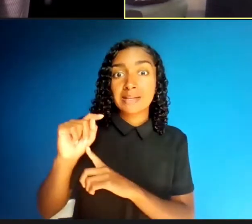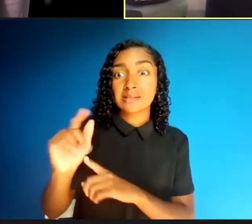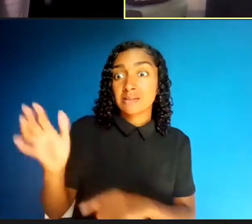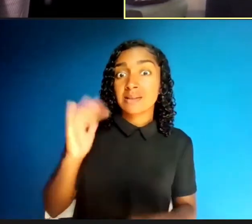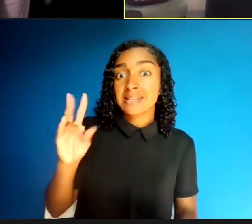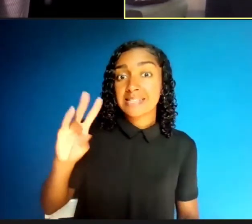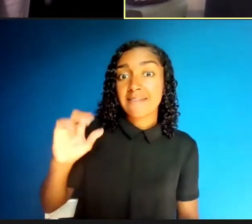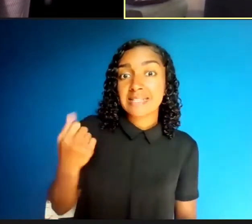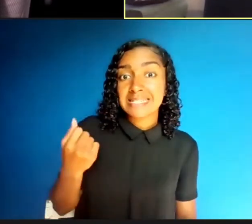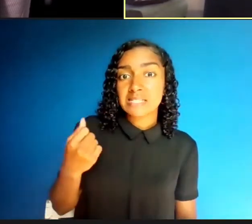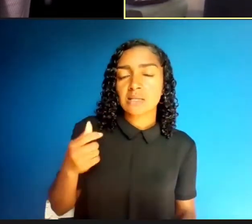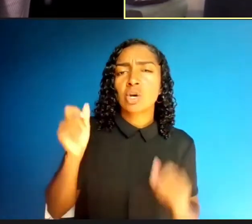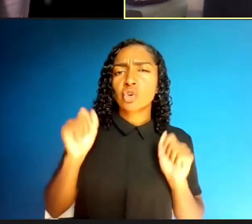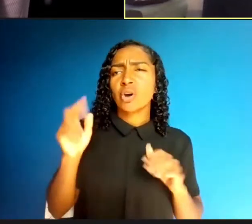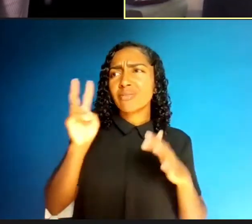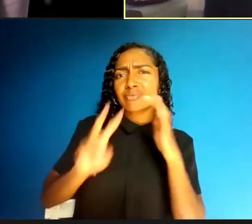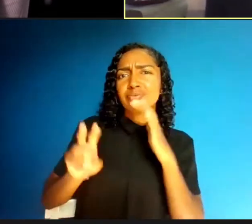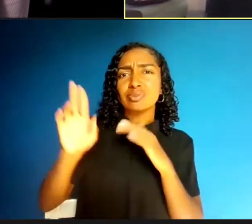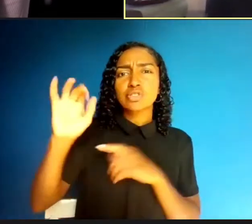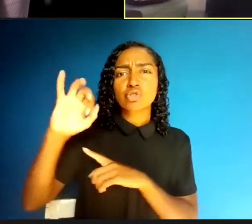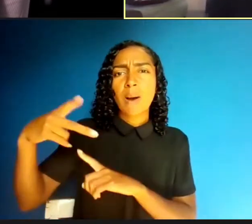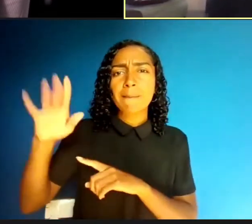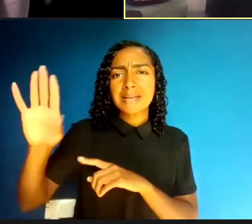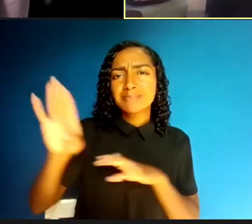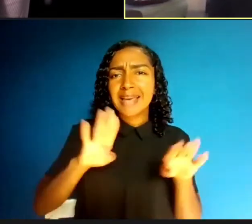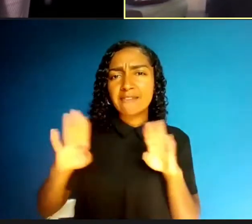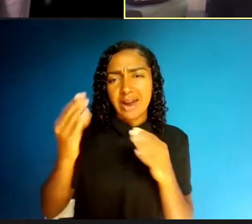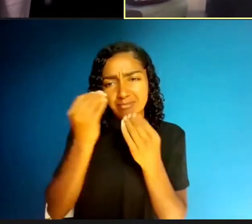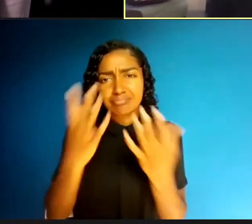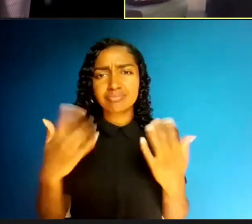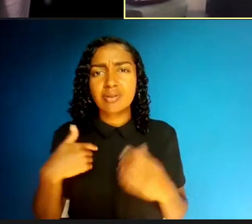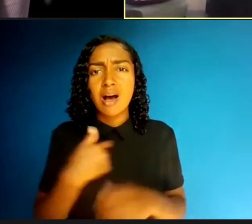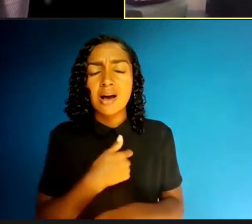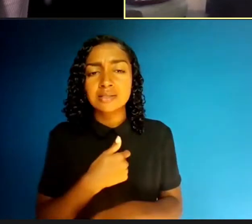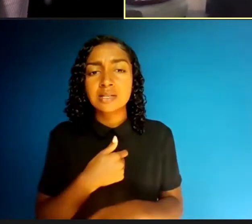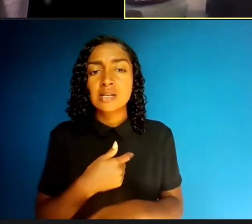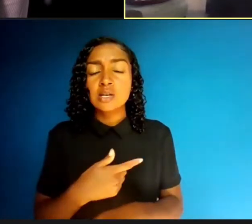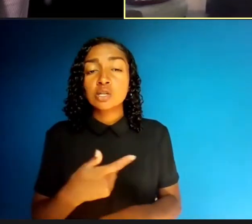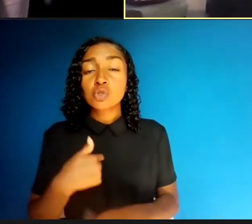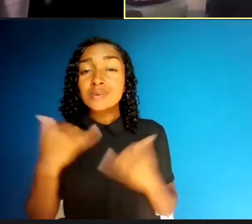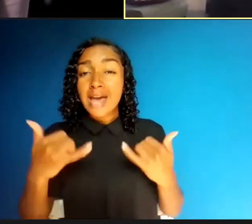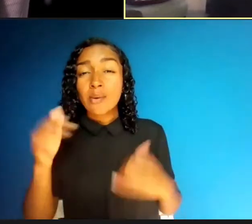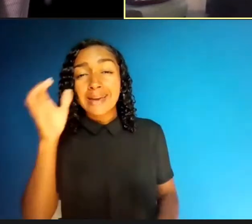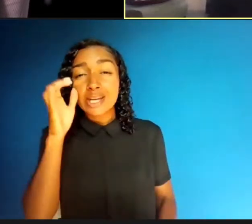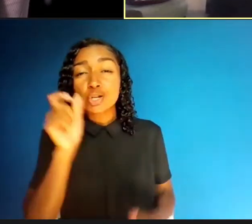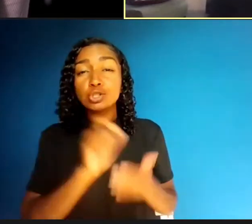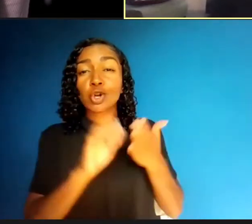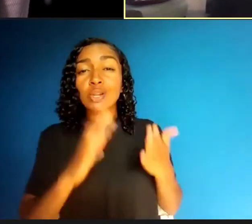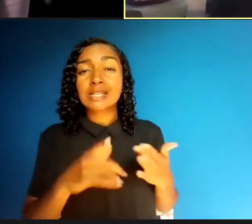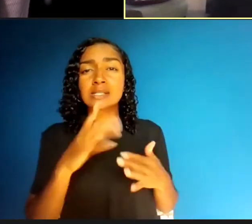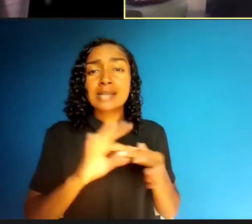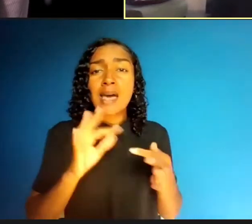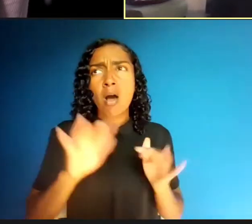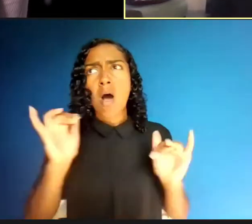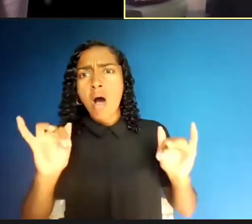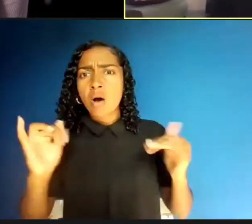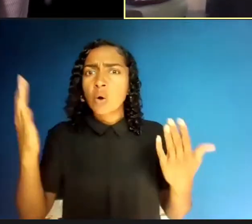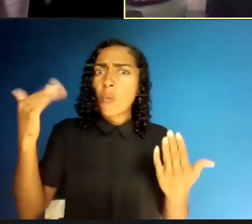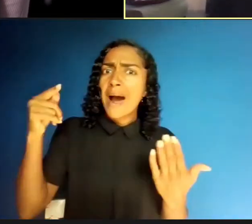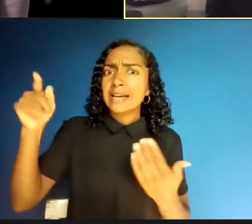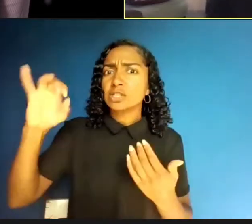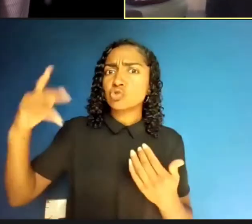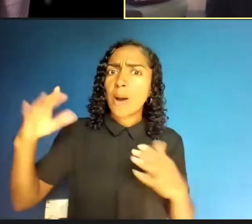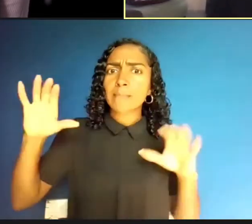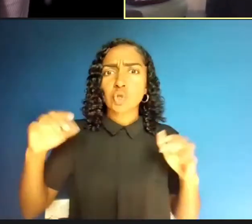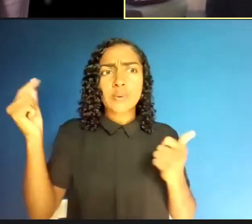so for me, when I hear journalists say, why would he do this? It's like, you're not doing good journalism right now, because the book was written on